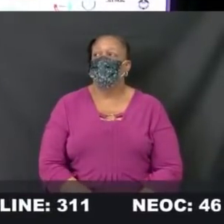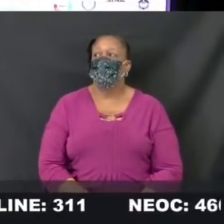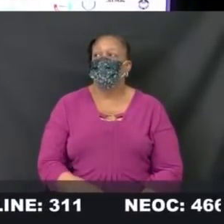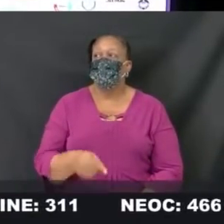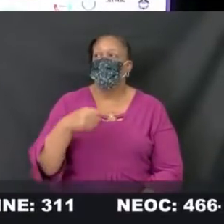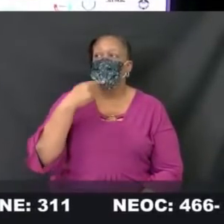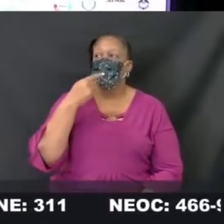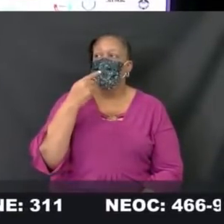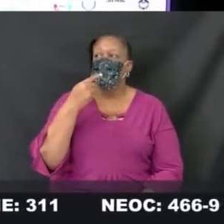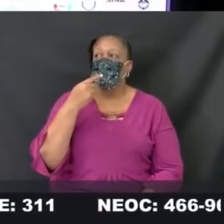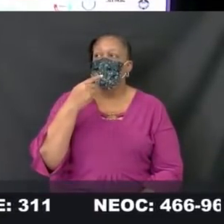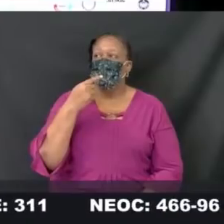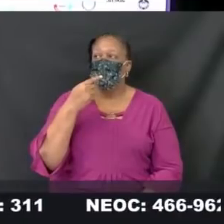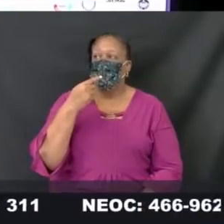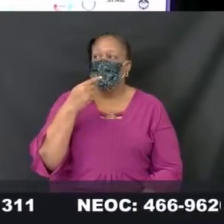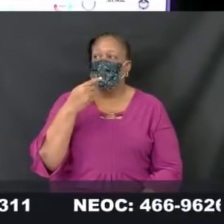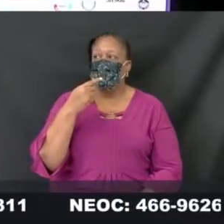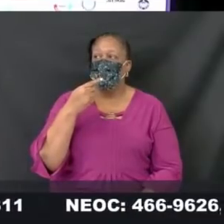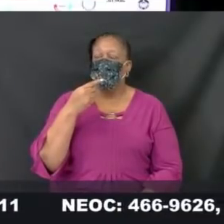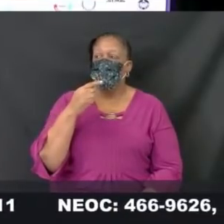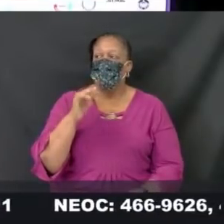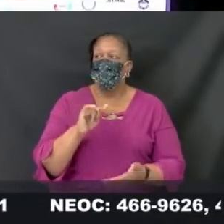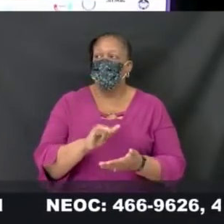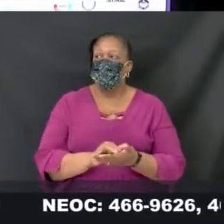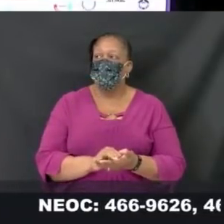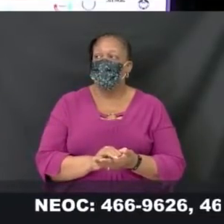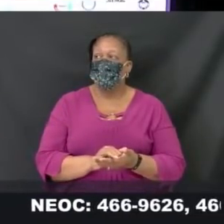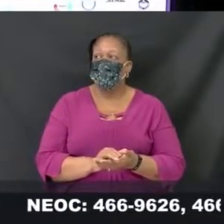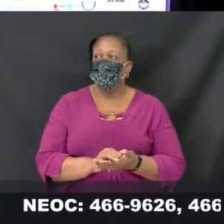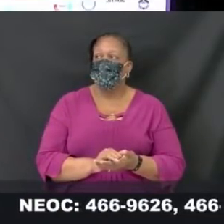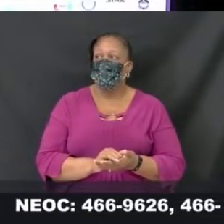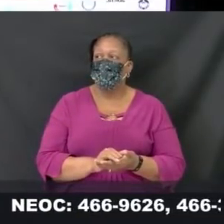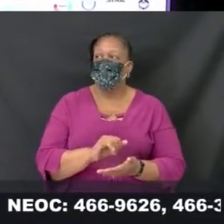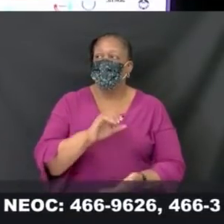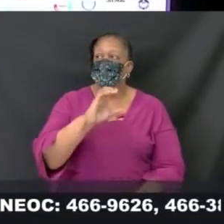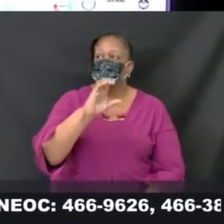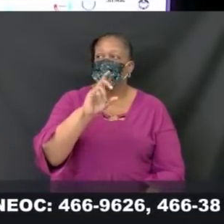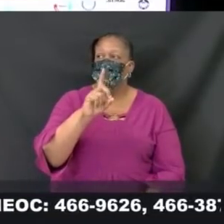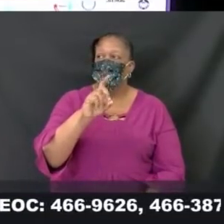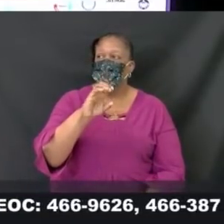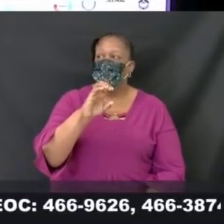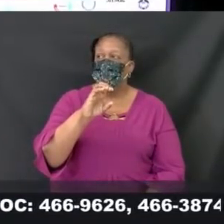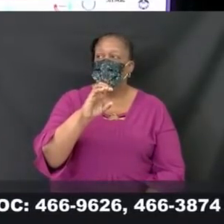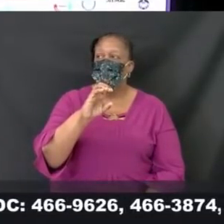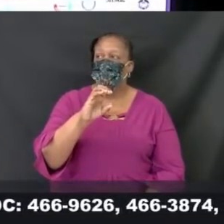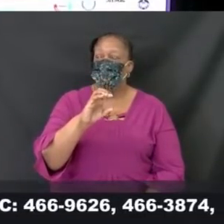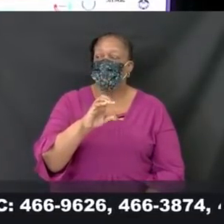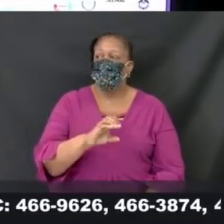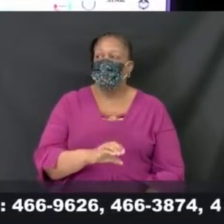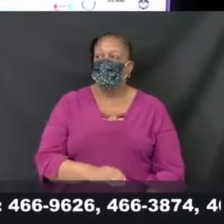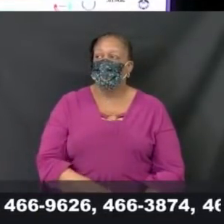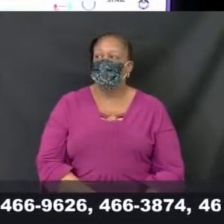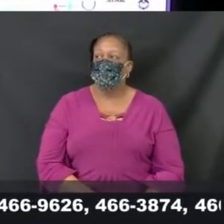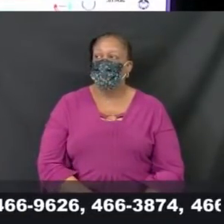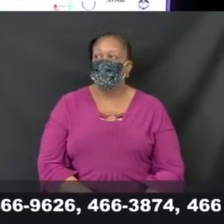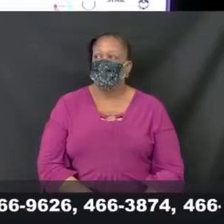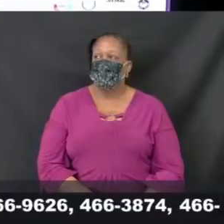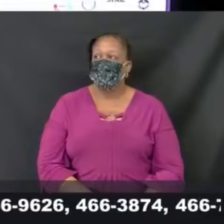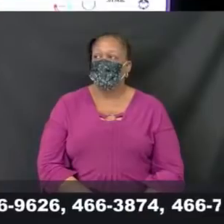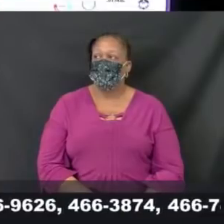many times, that the CDC has said that the PCR test cannot